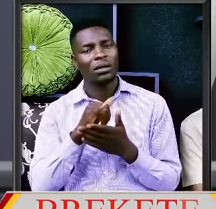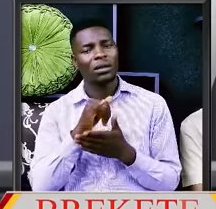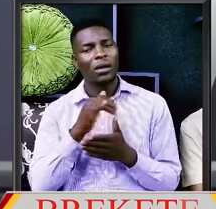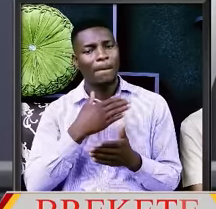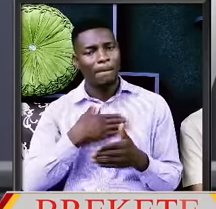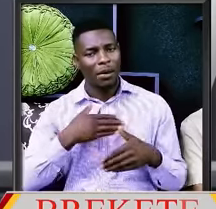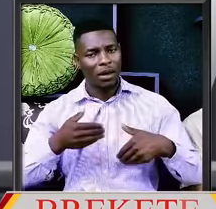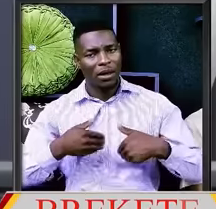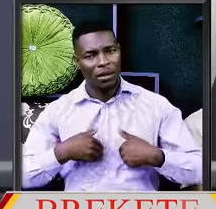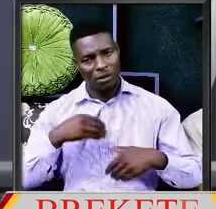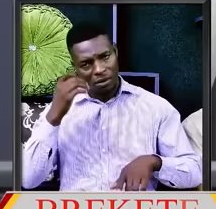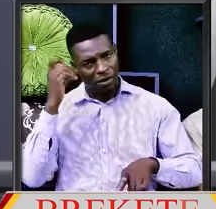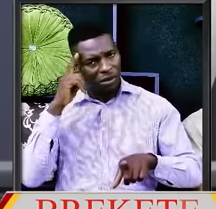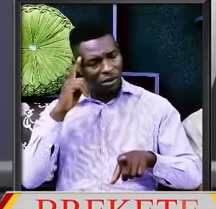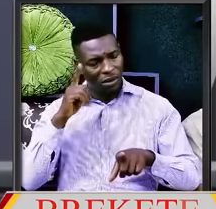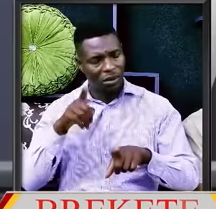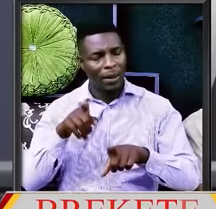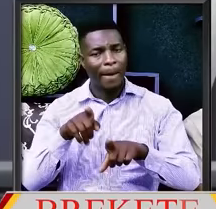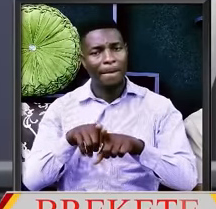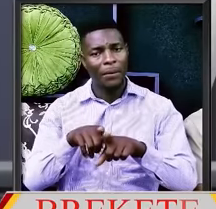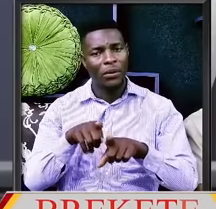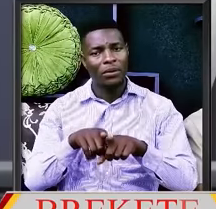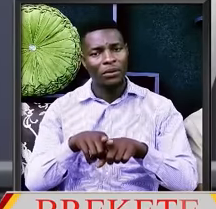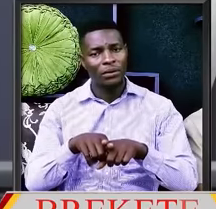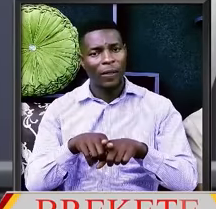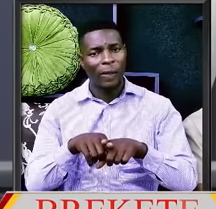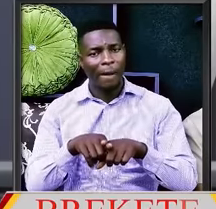fight these people for the burial day.